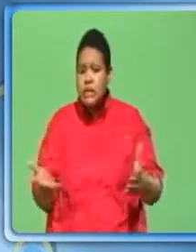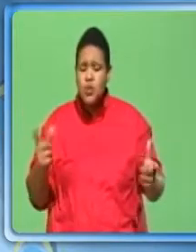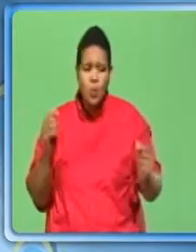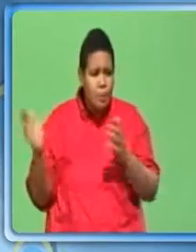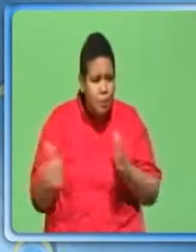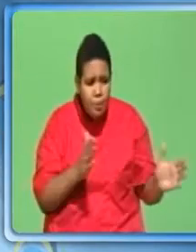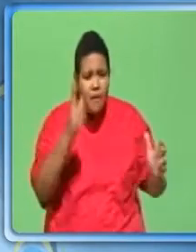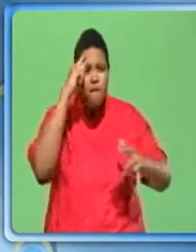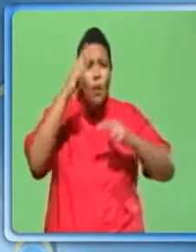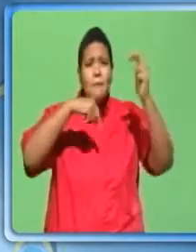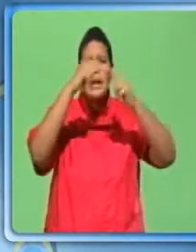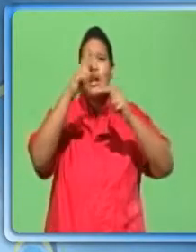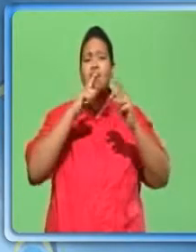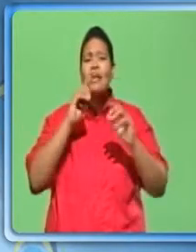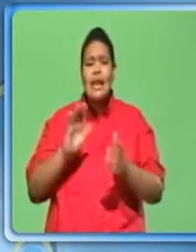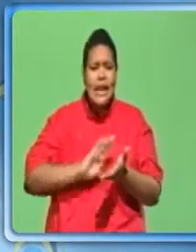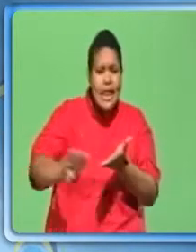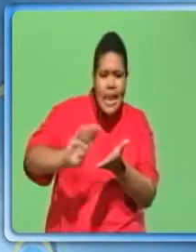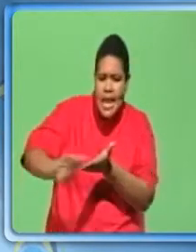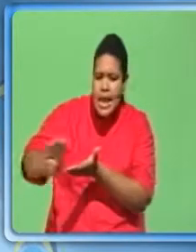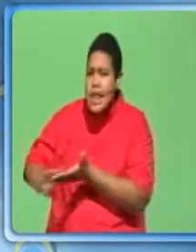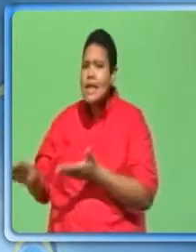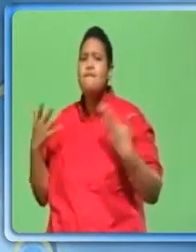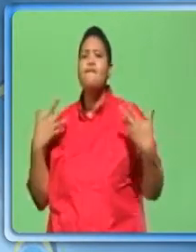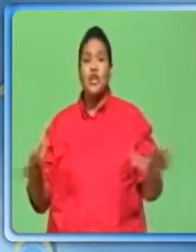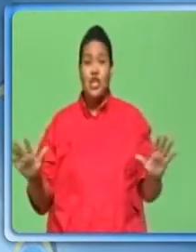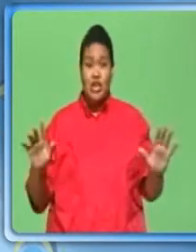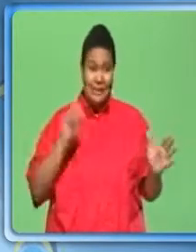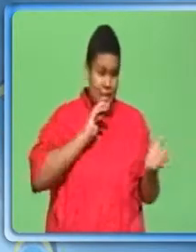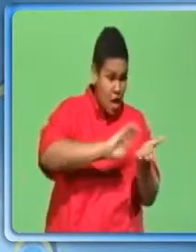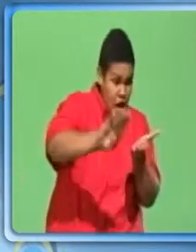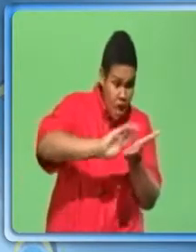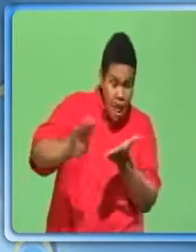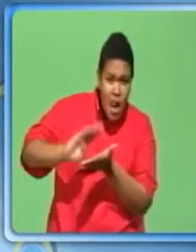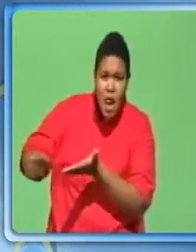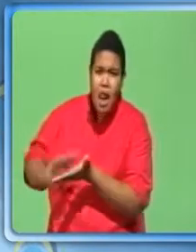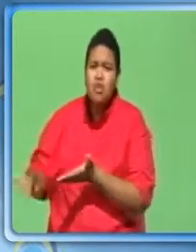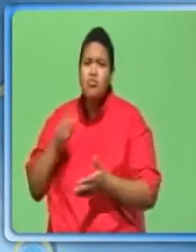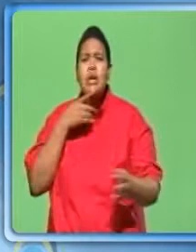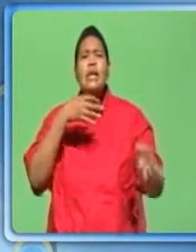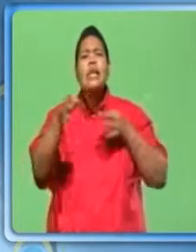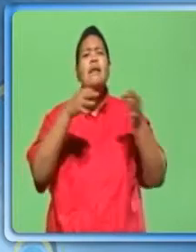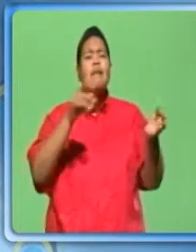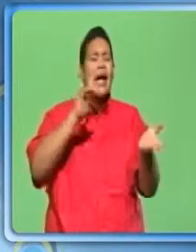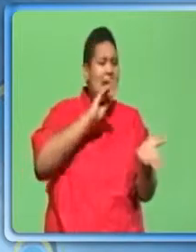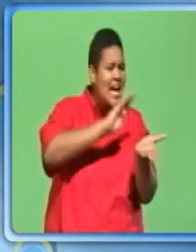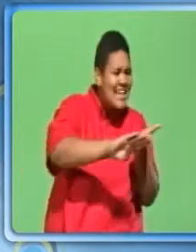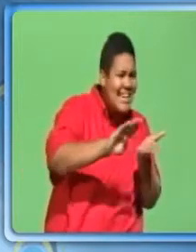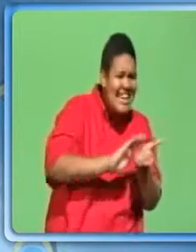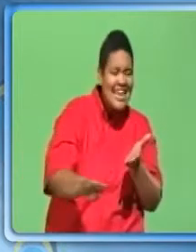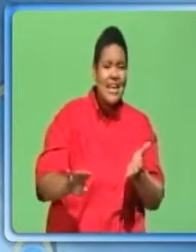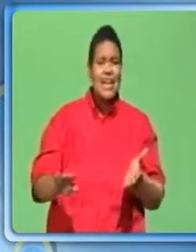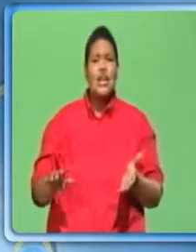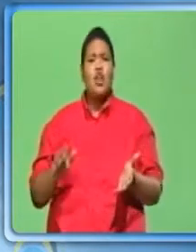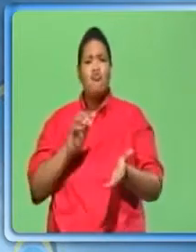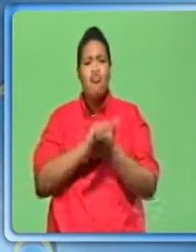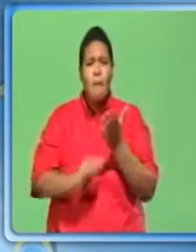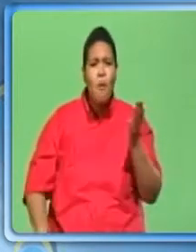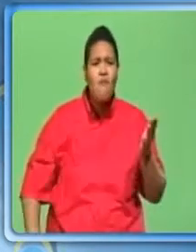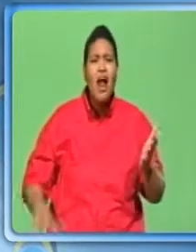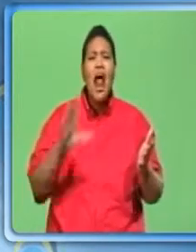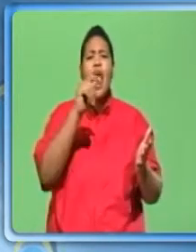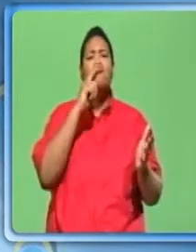for construction is clearing the site. Site clearance is defined as clearing, grubbing, removal